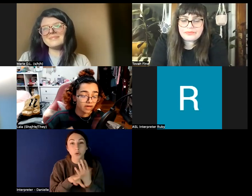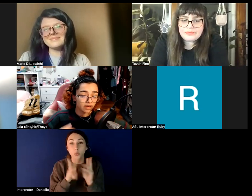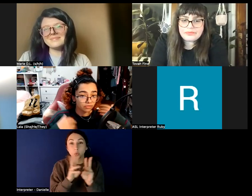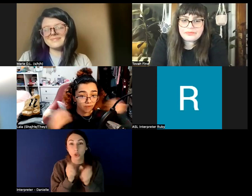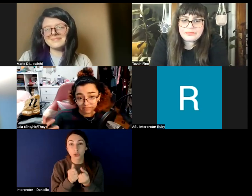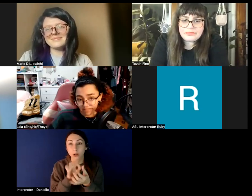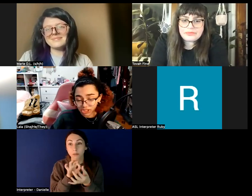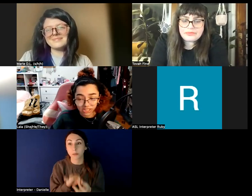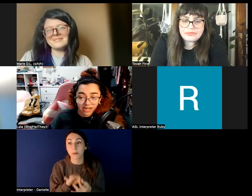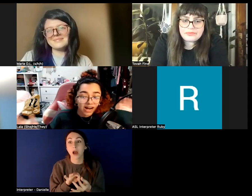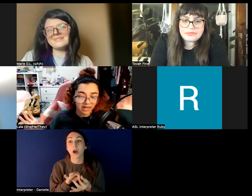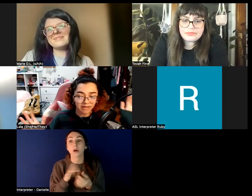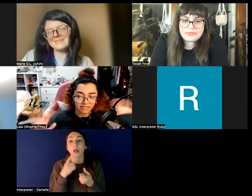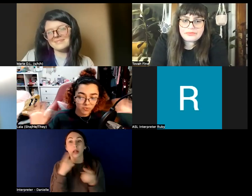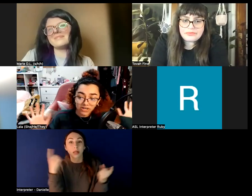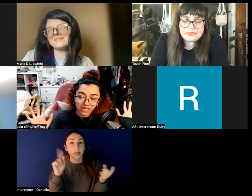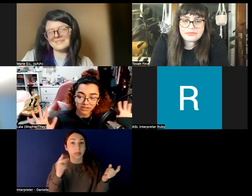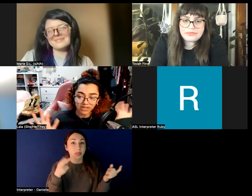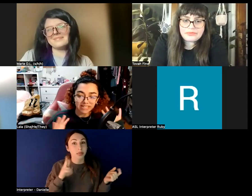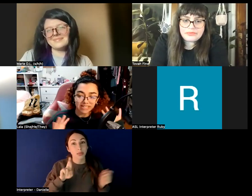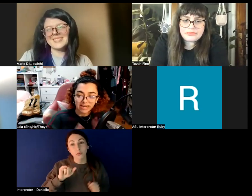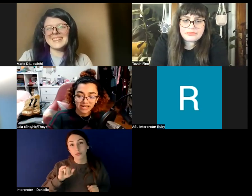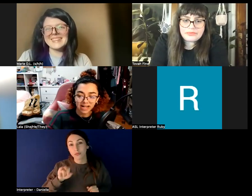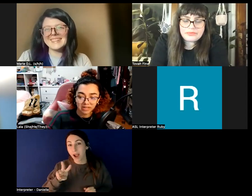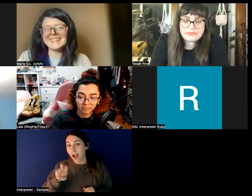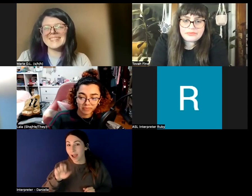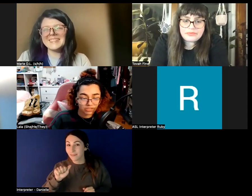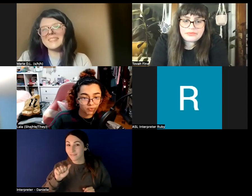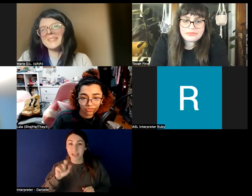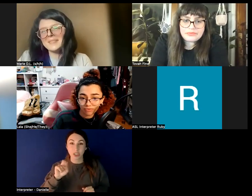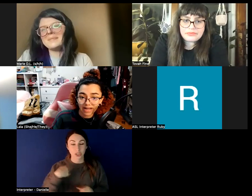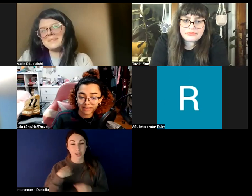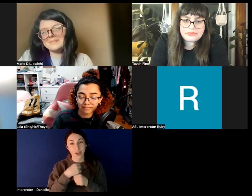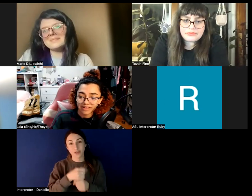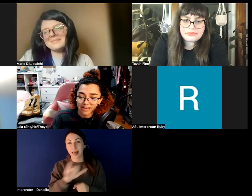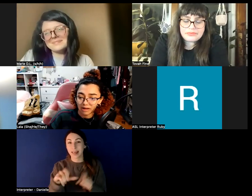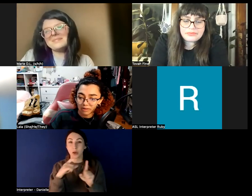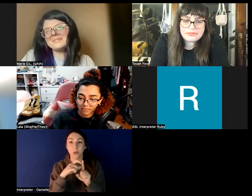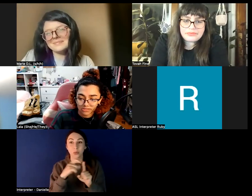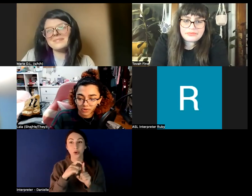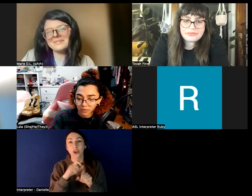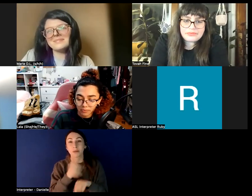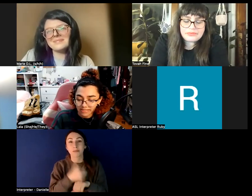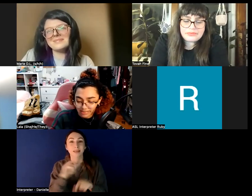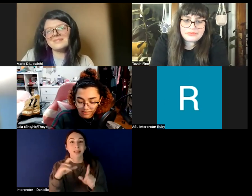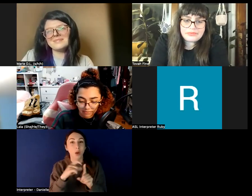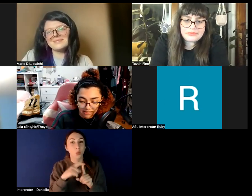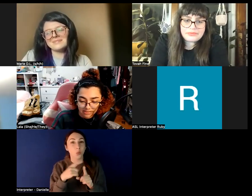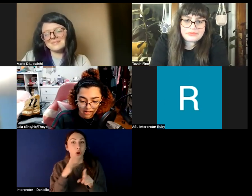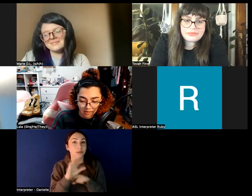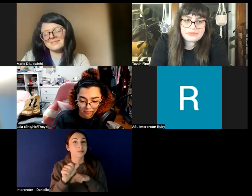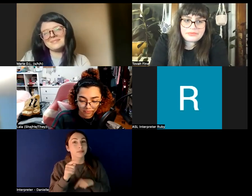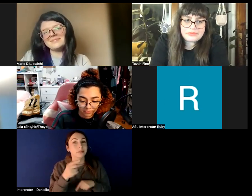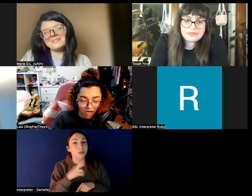of thrivation. That's a word I created based on the word thrive. So basically